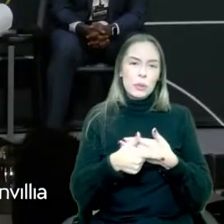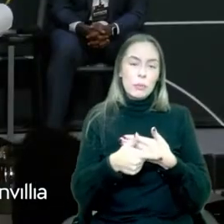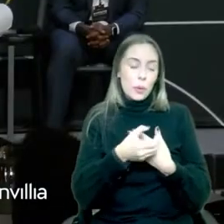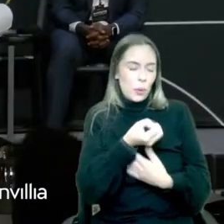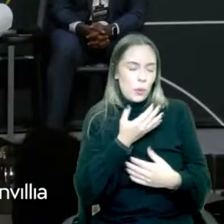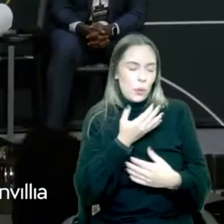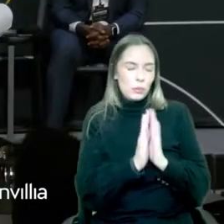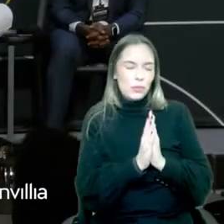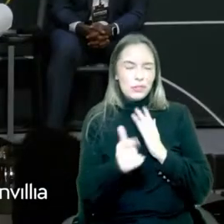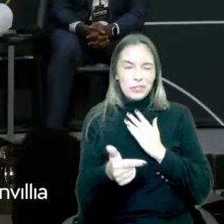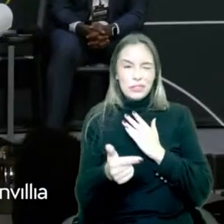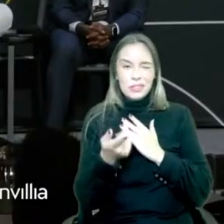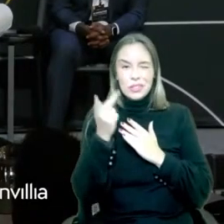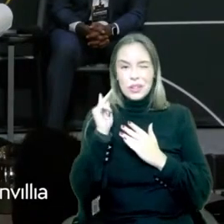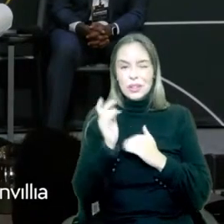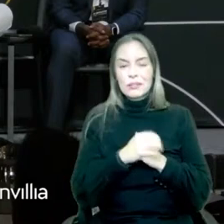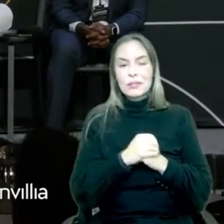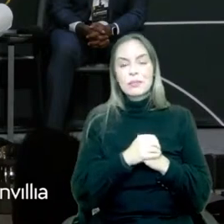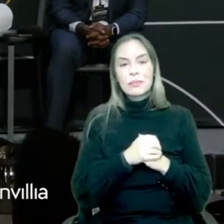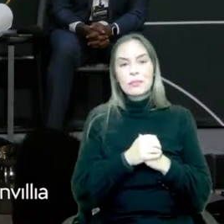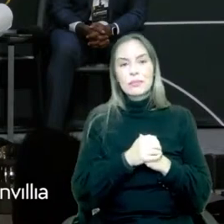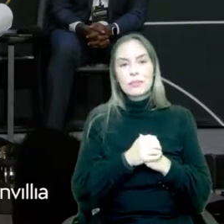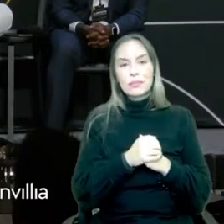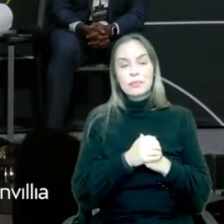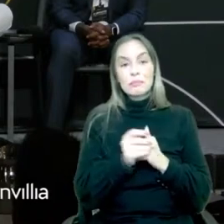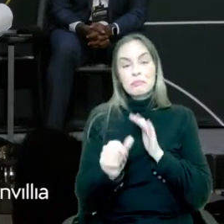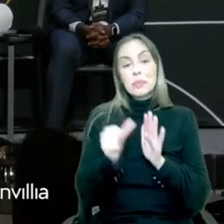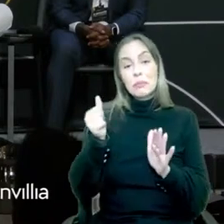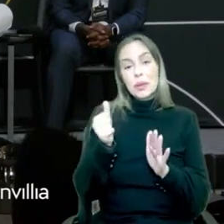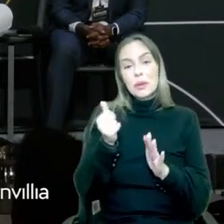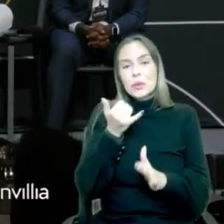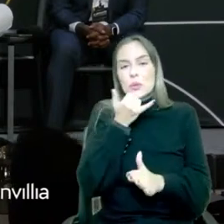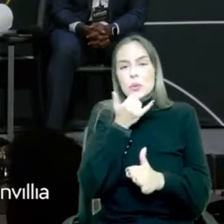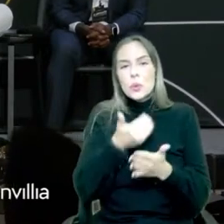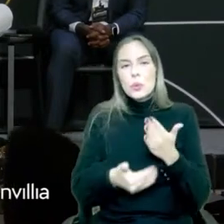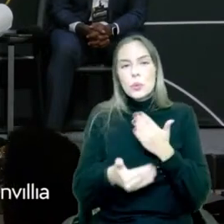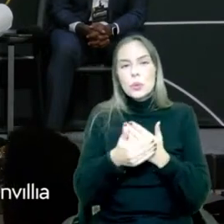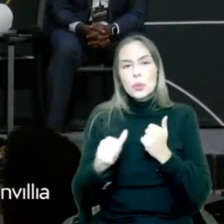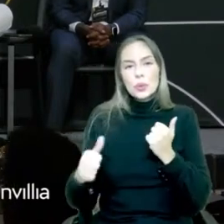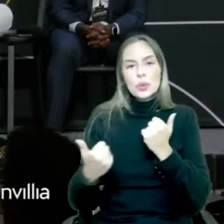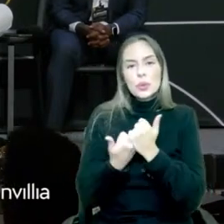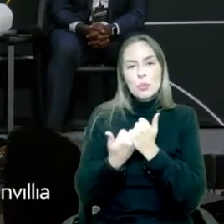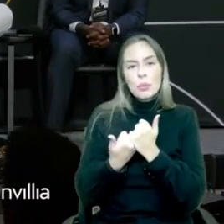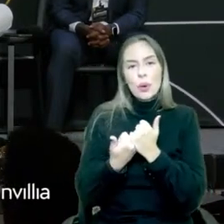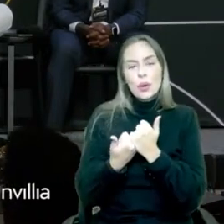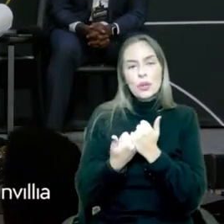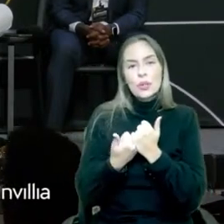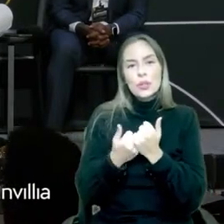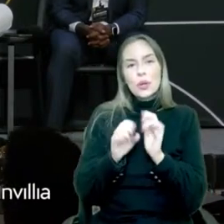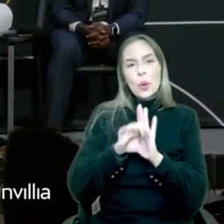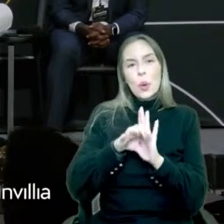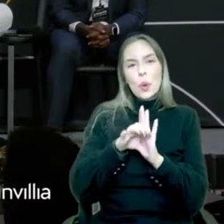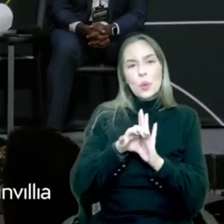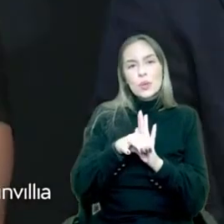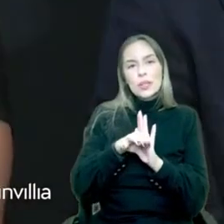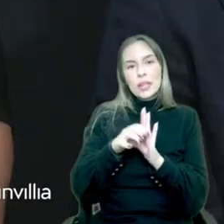Well, first, sorry for everybody that supports more the concept of AI than applying. I like applying things. For me, get